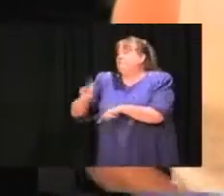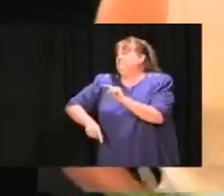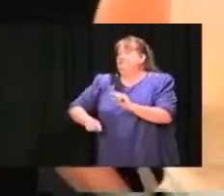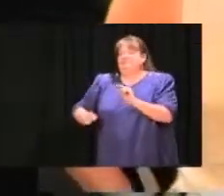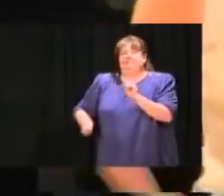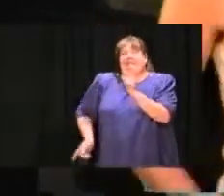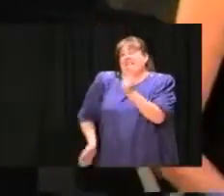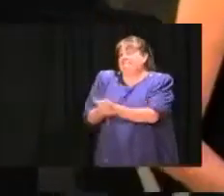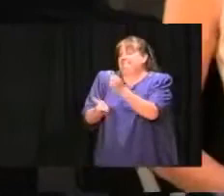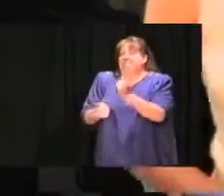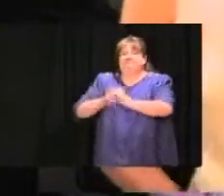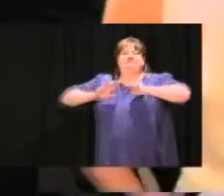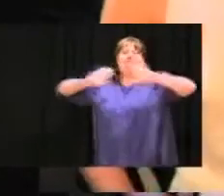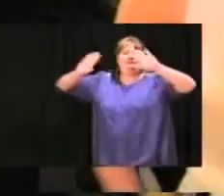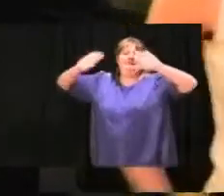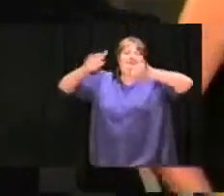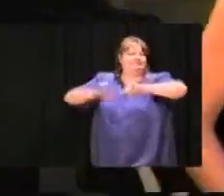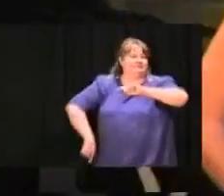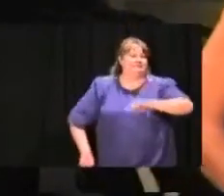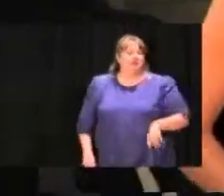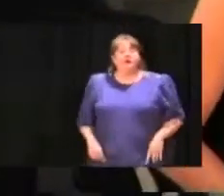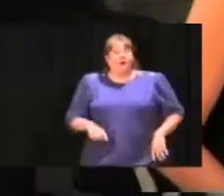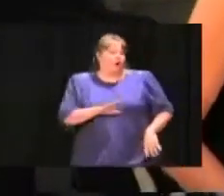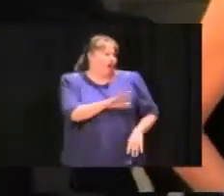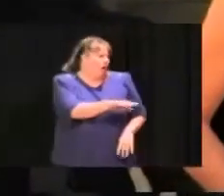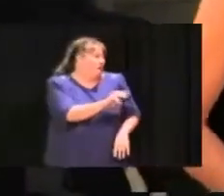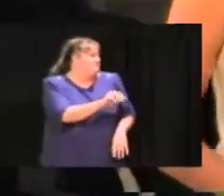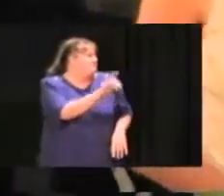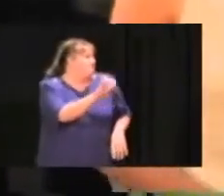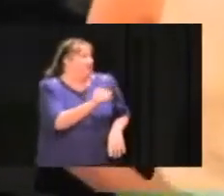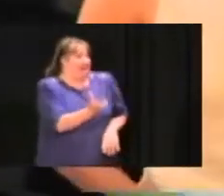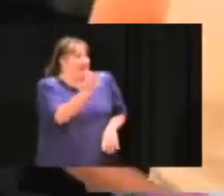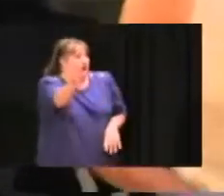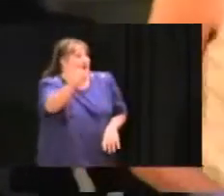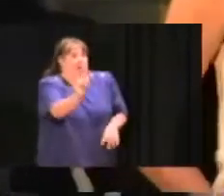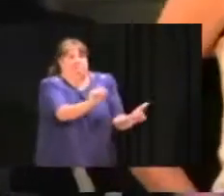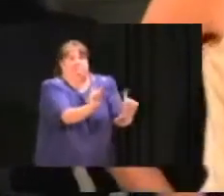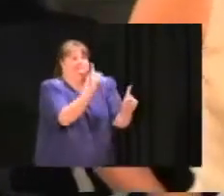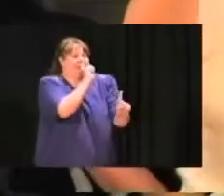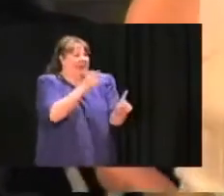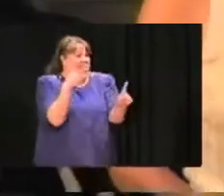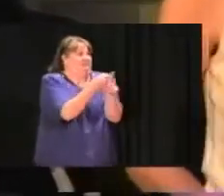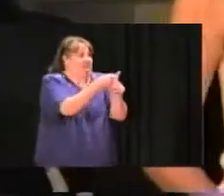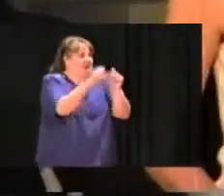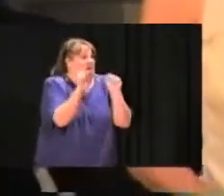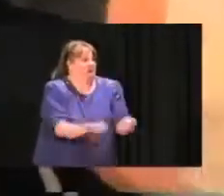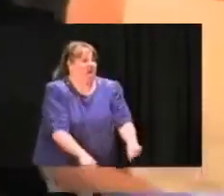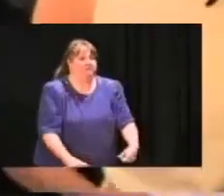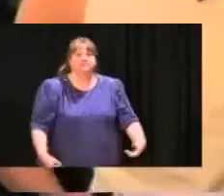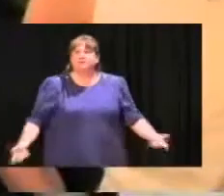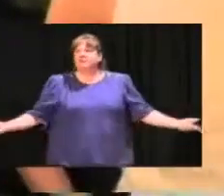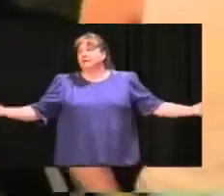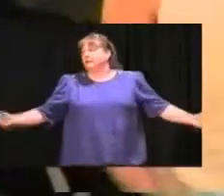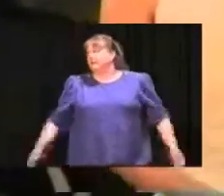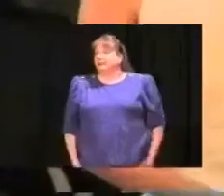volleyball. Oh, Molly, don't go out of the house. You'll get squished by a moving car.